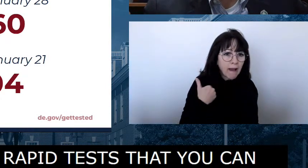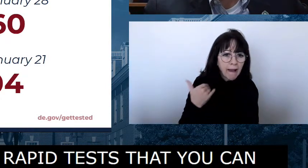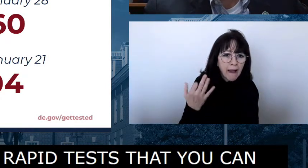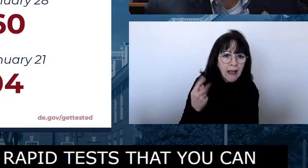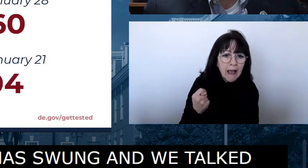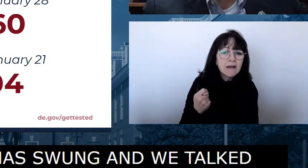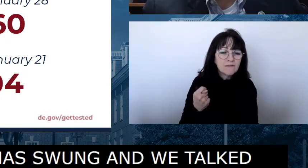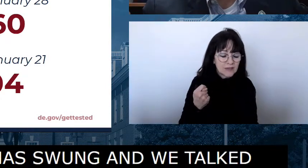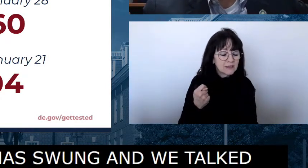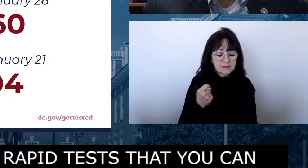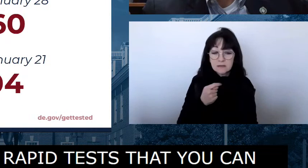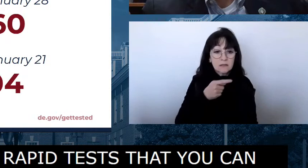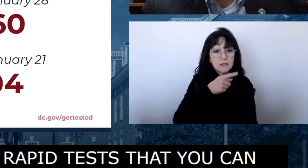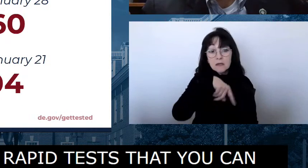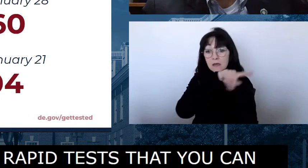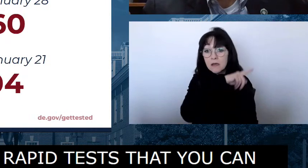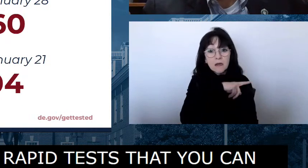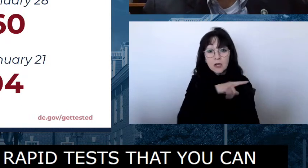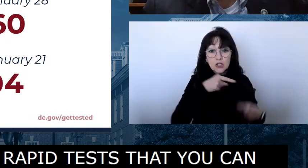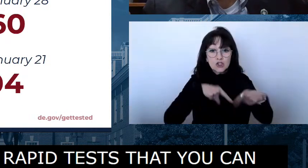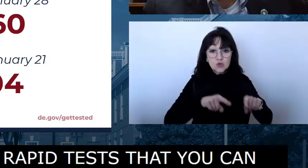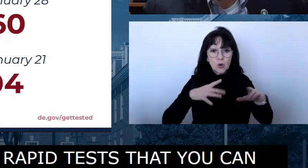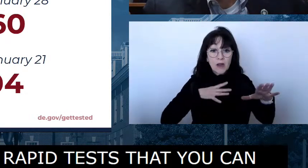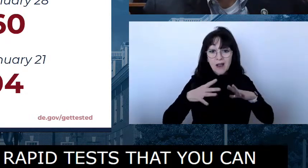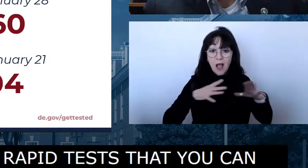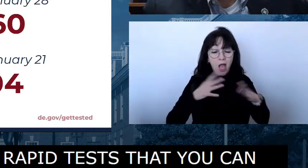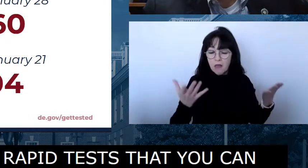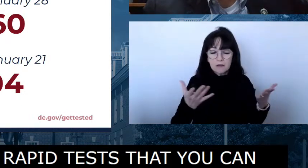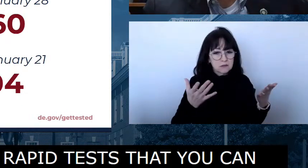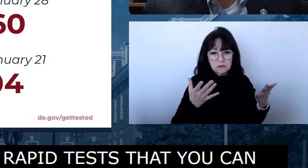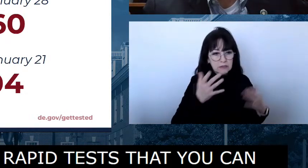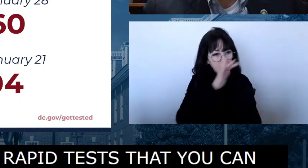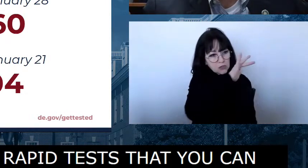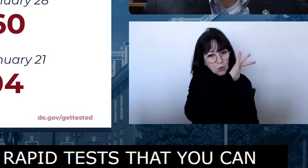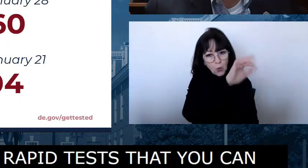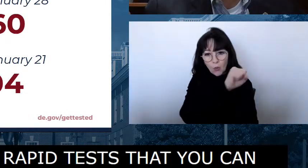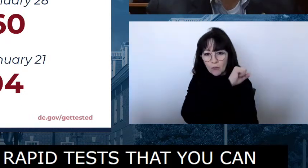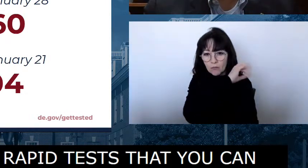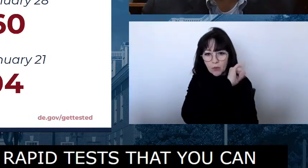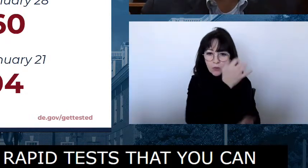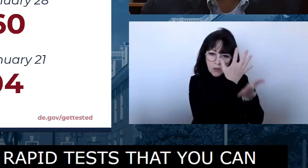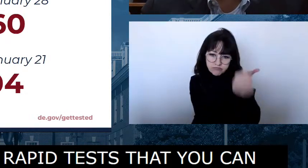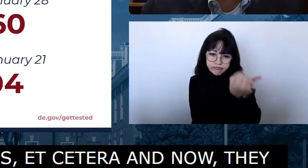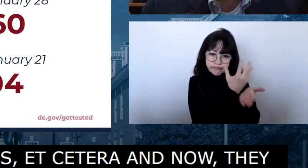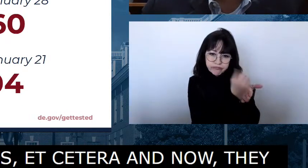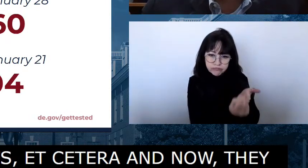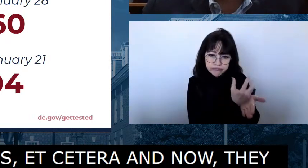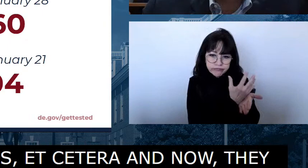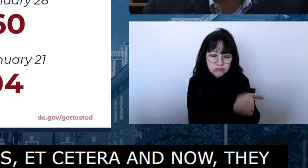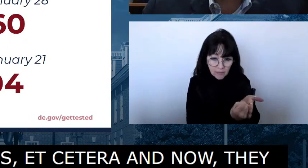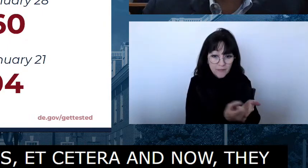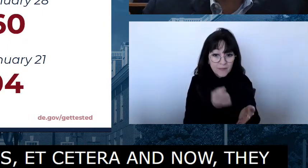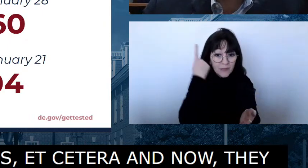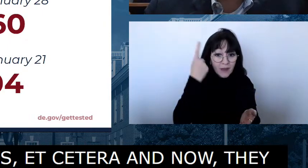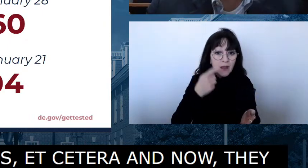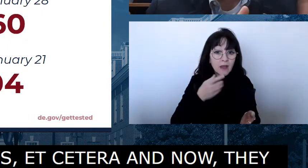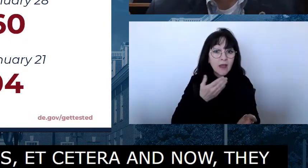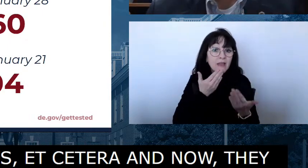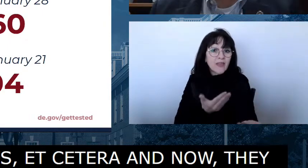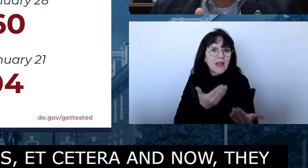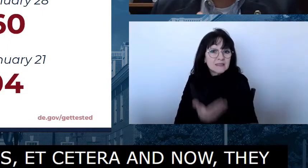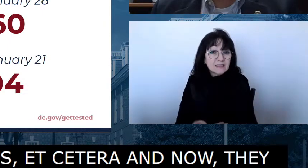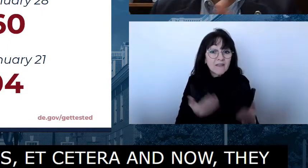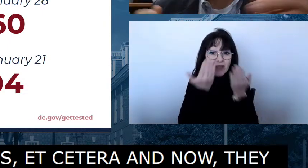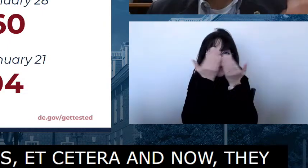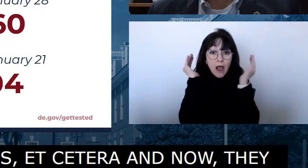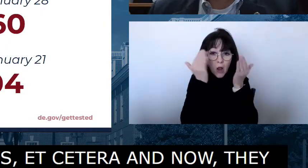around the holidays, and you couldn't find them. Probably between Thanksgiving and Halloween, you could walk in any store and pick up a box or two.